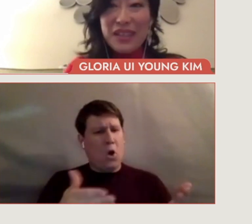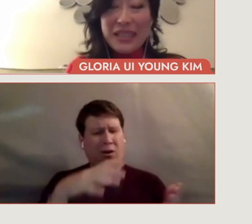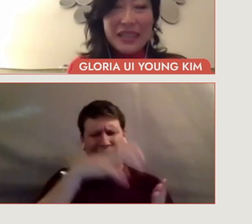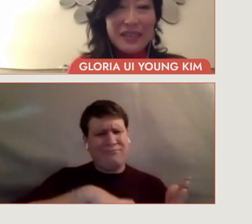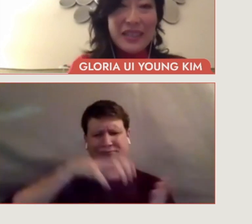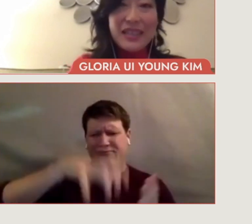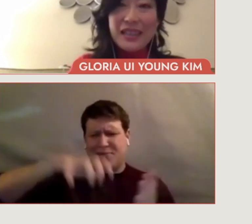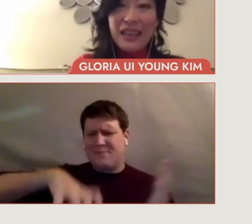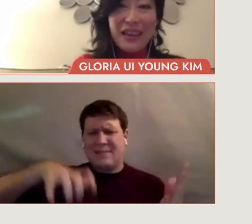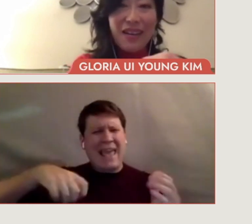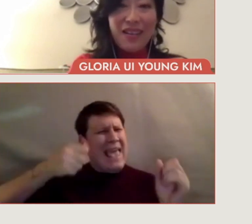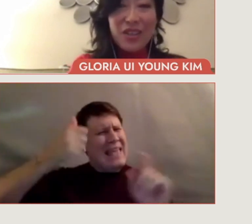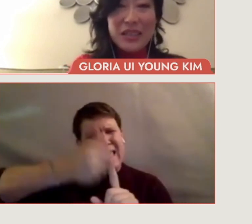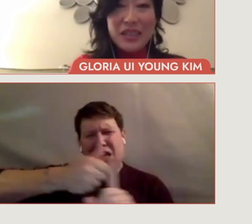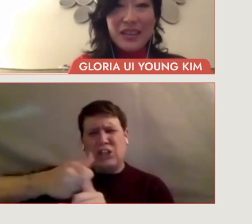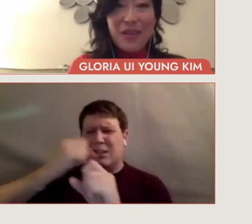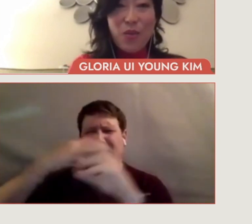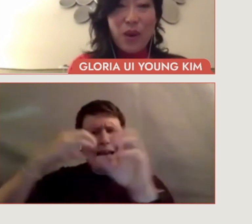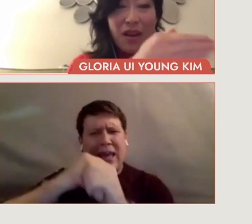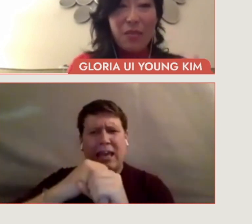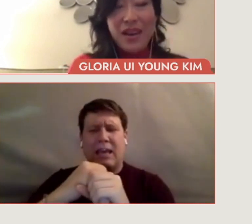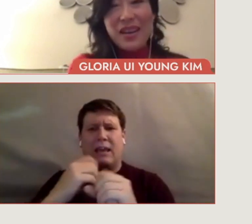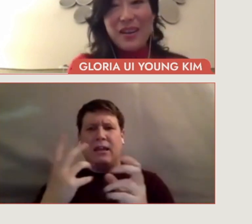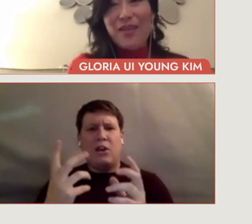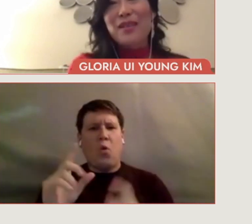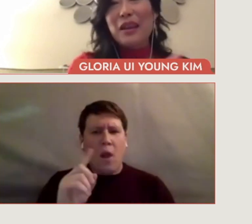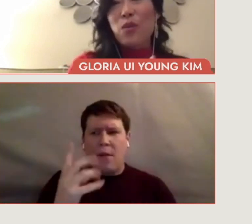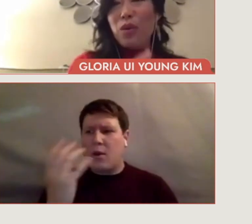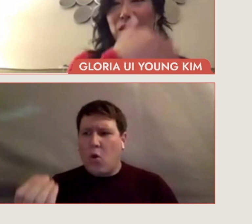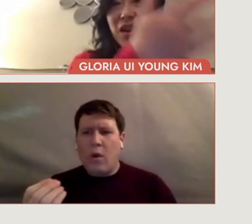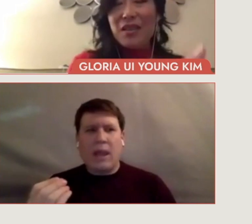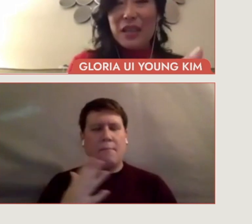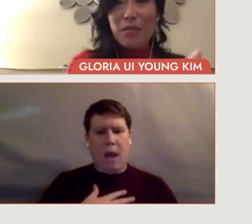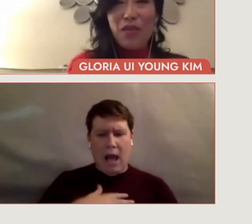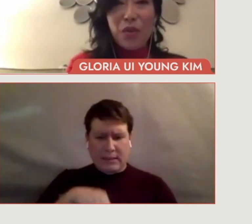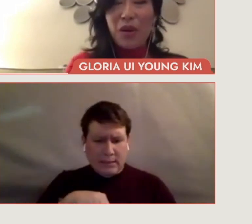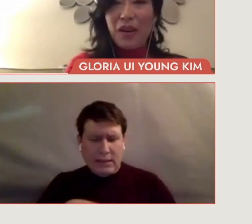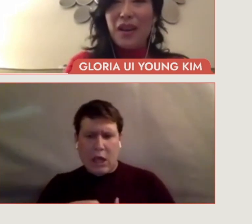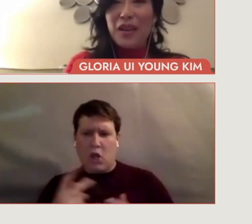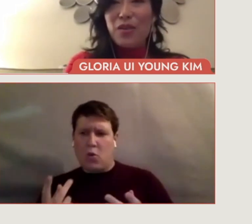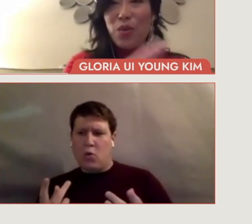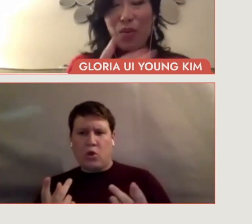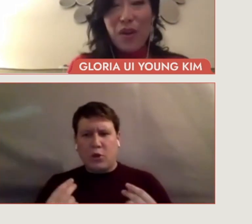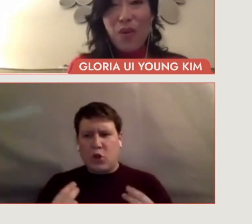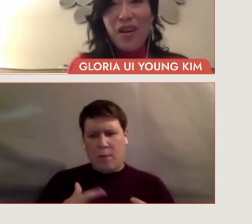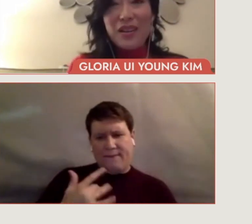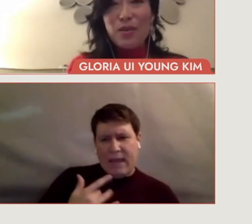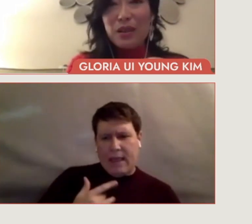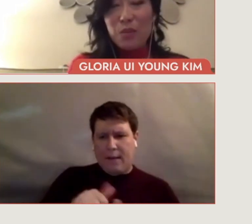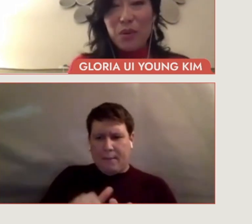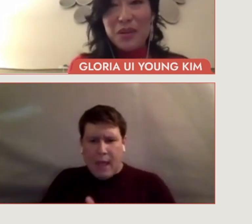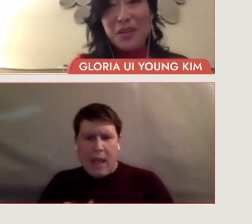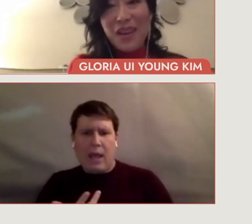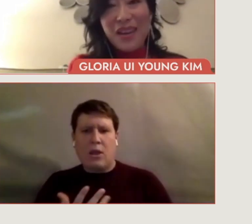every single scene and like, just, you know, where am I here? Like, where was I the scene before? You know, what do I want? Who